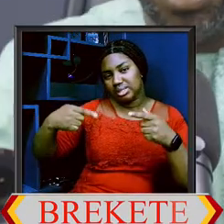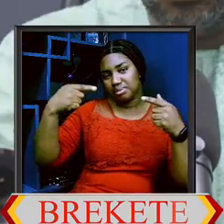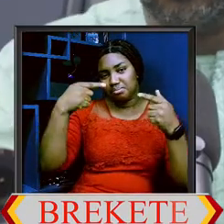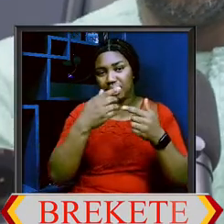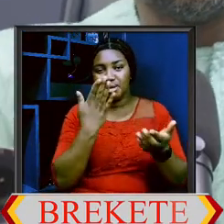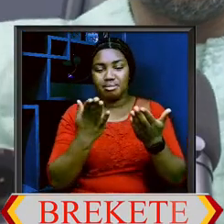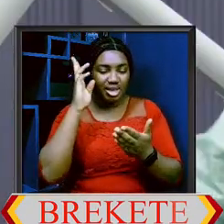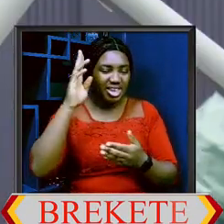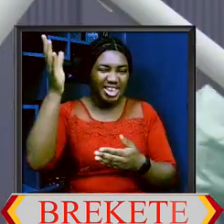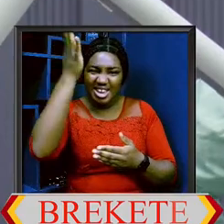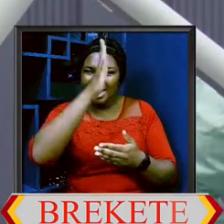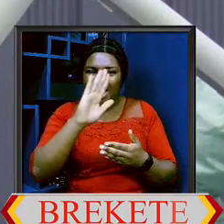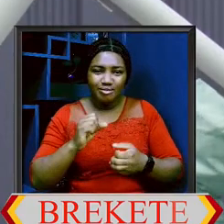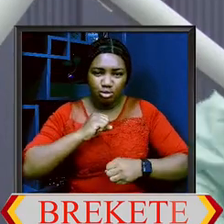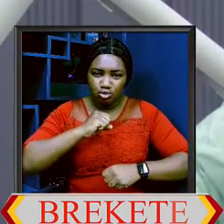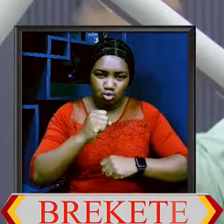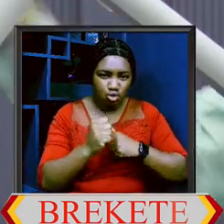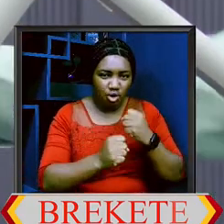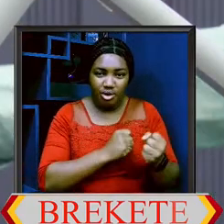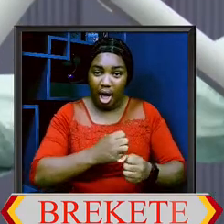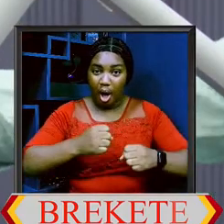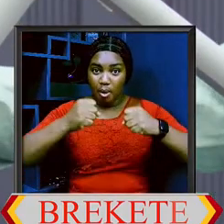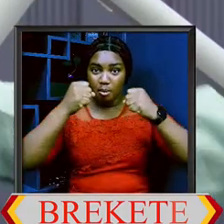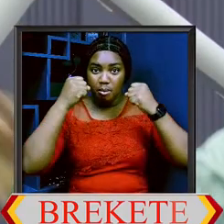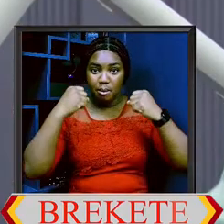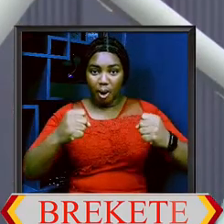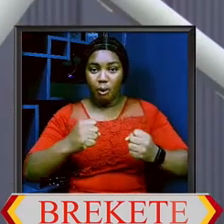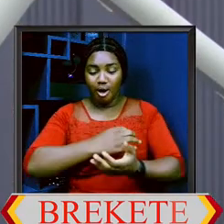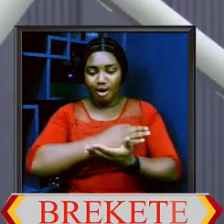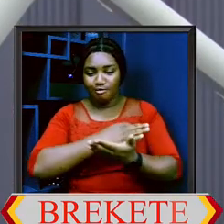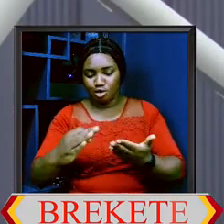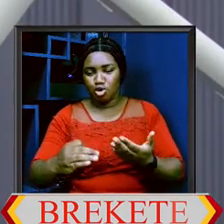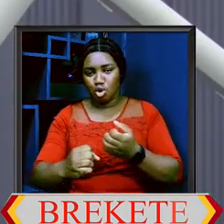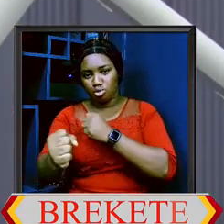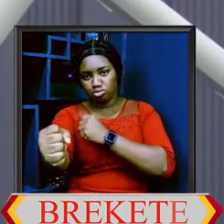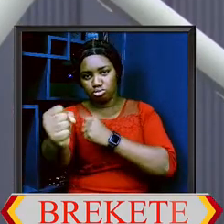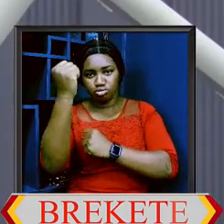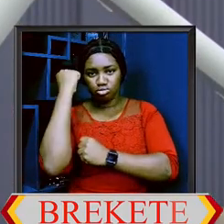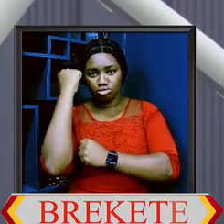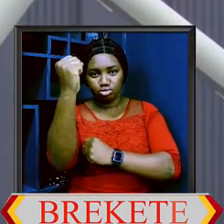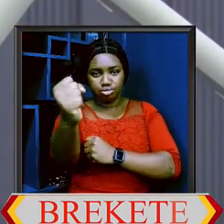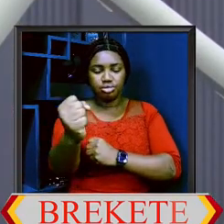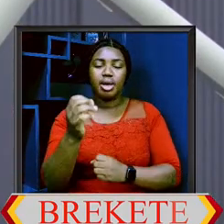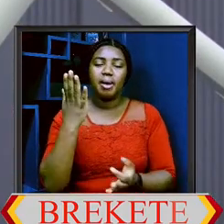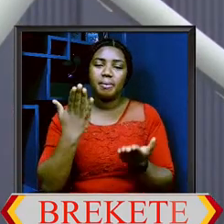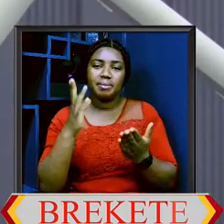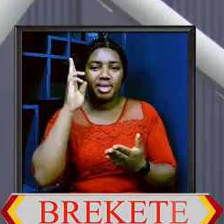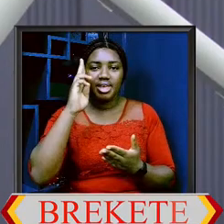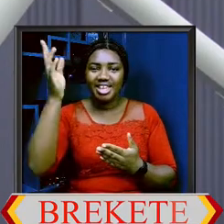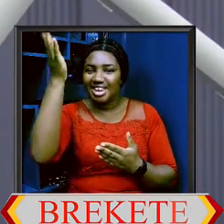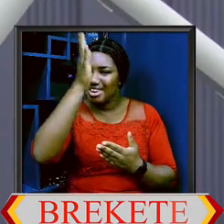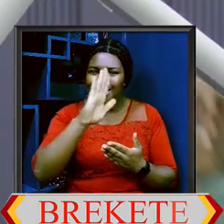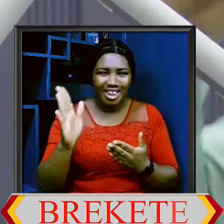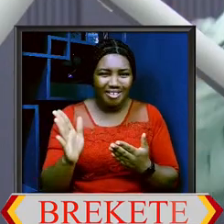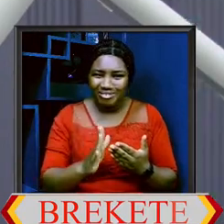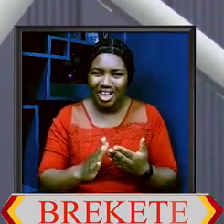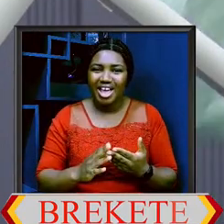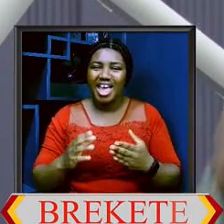amen yeah not go stretch body again he will stretch body may he never